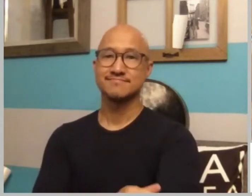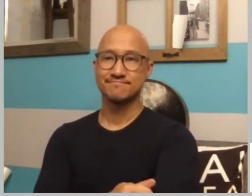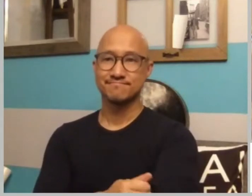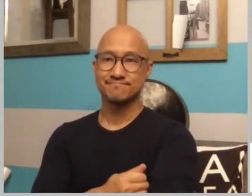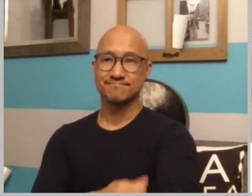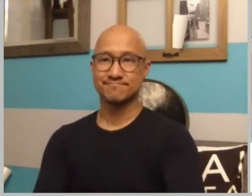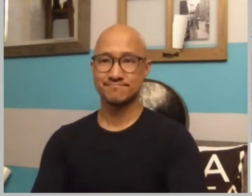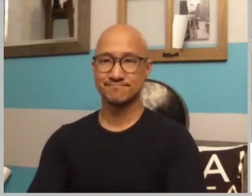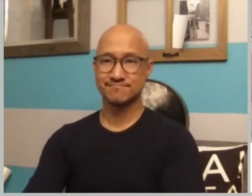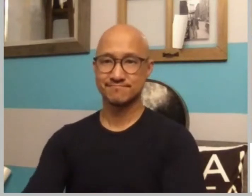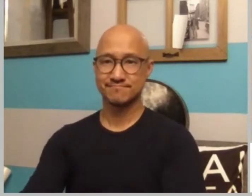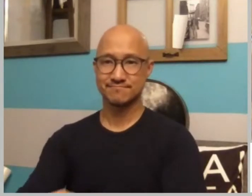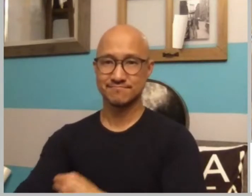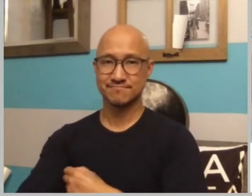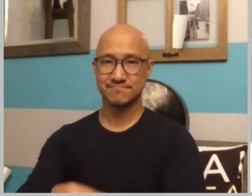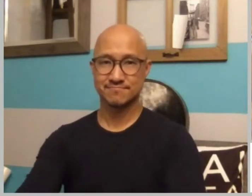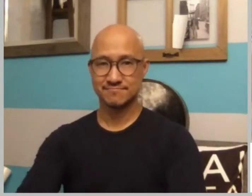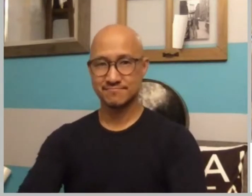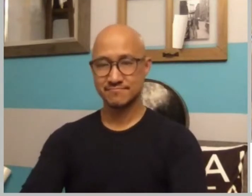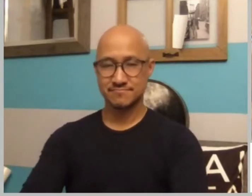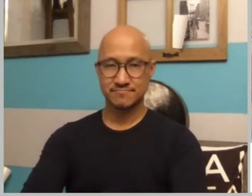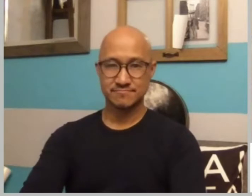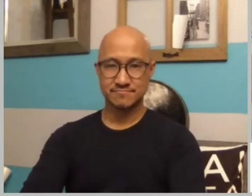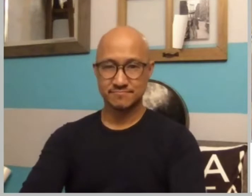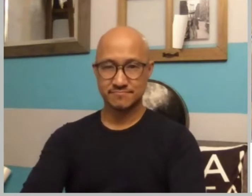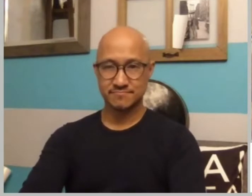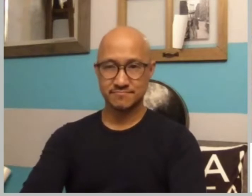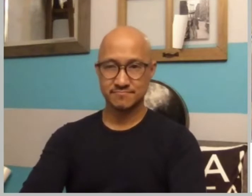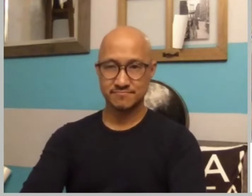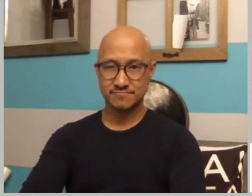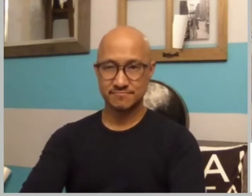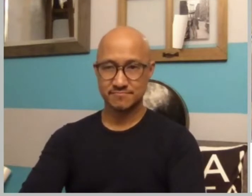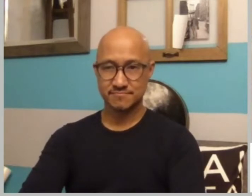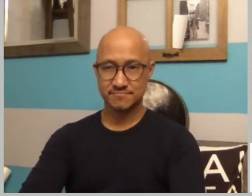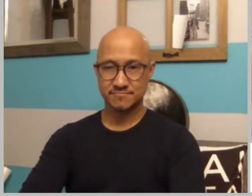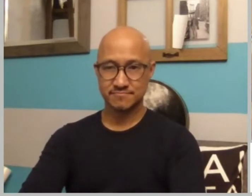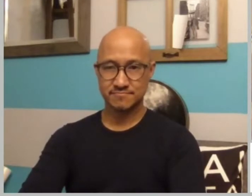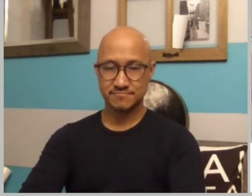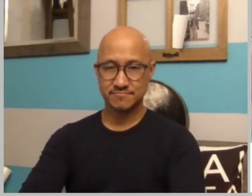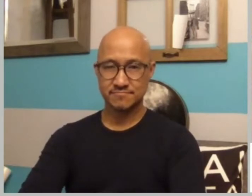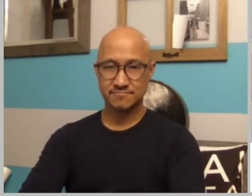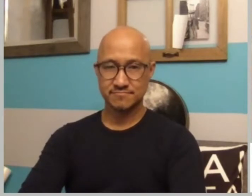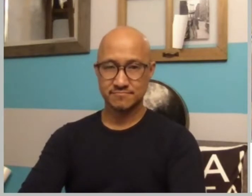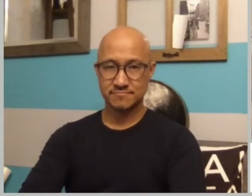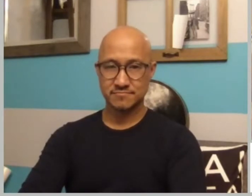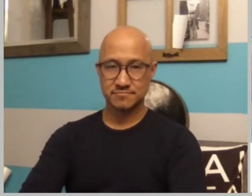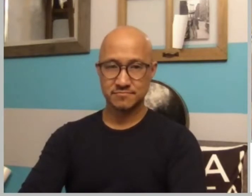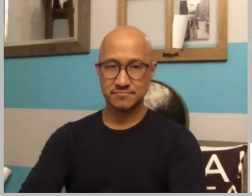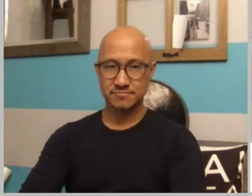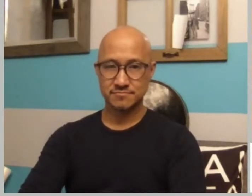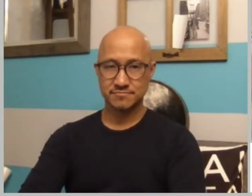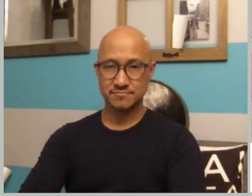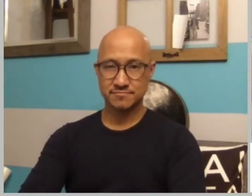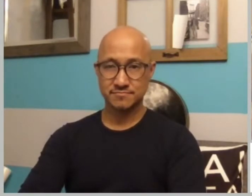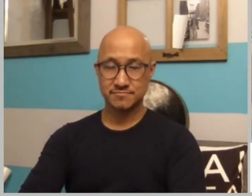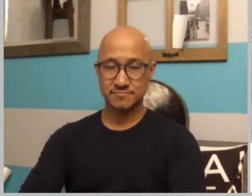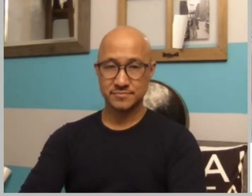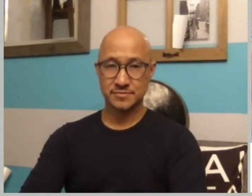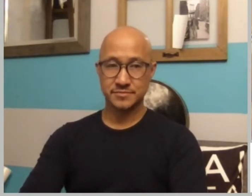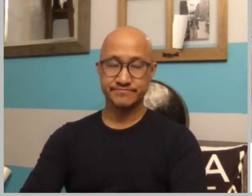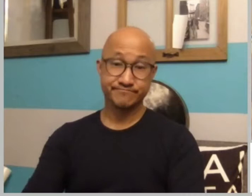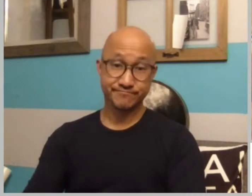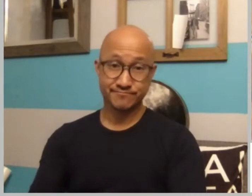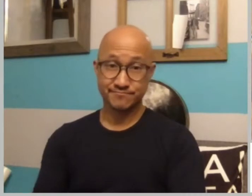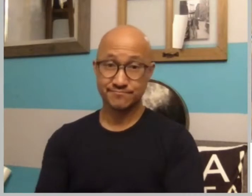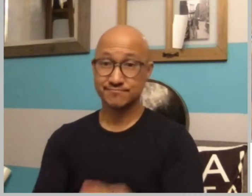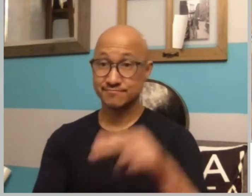was optimistic. He was known to burn areas of the city to acquire land after failed attempts. And, he got a lot